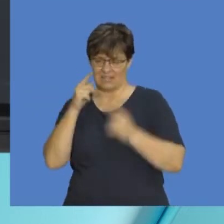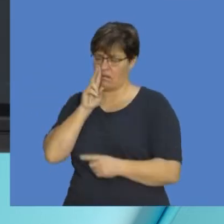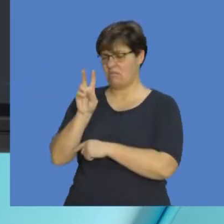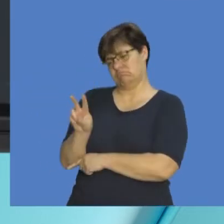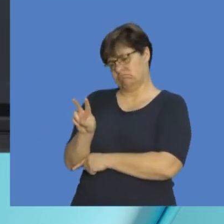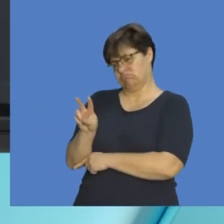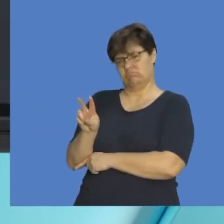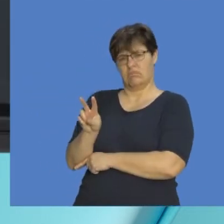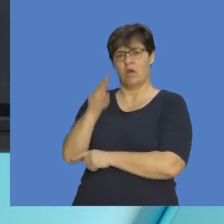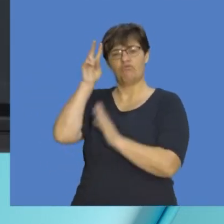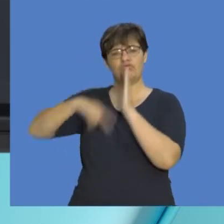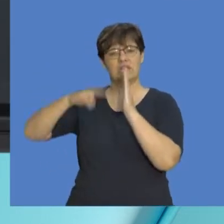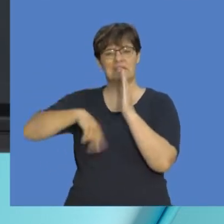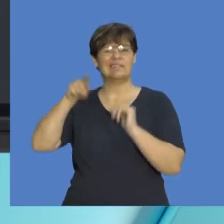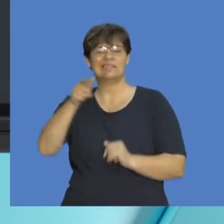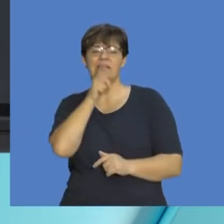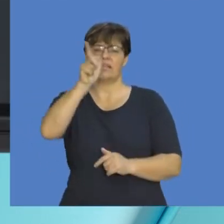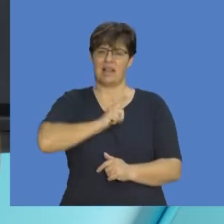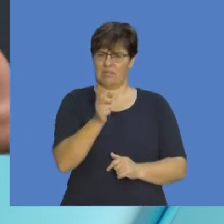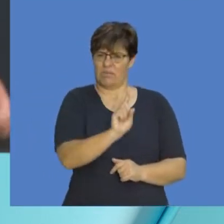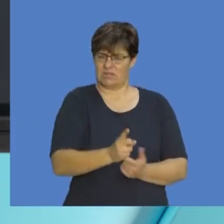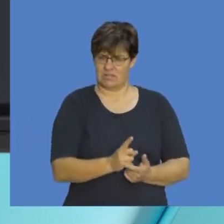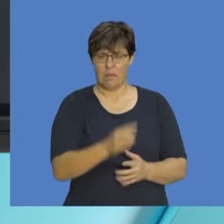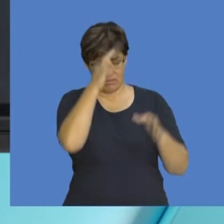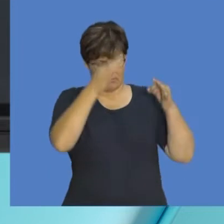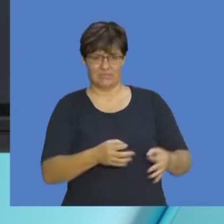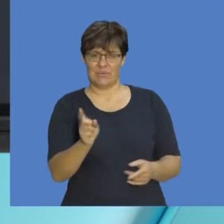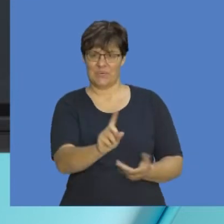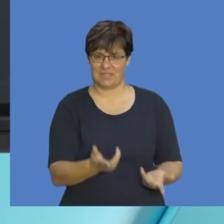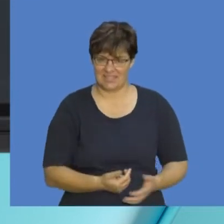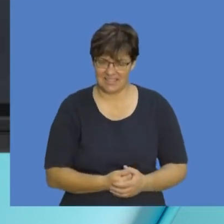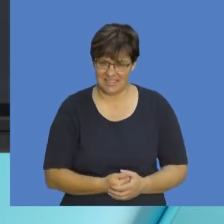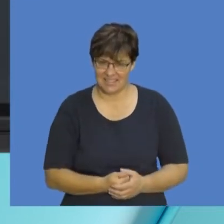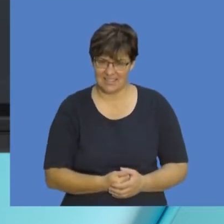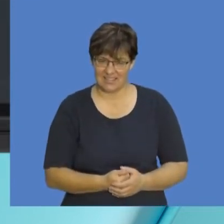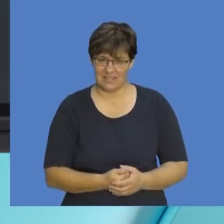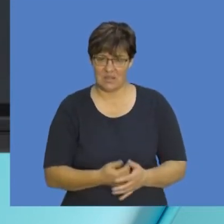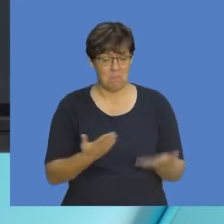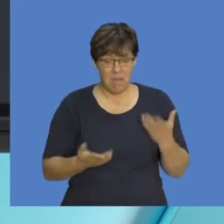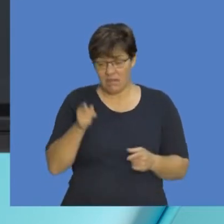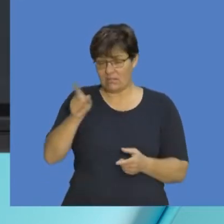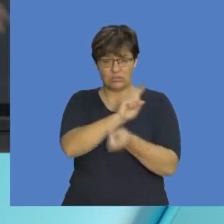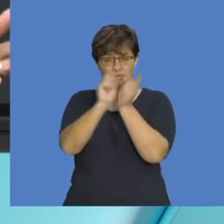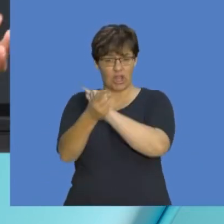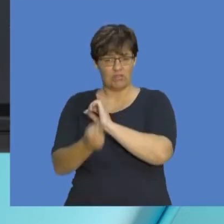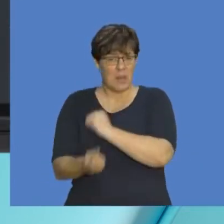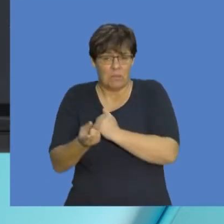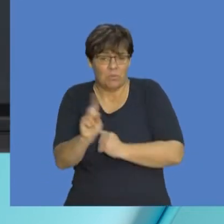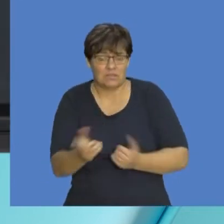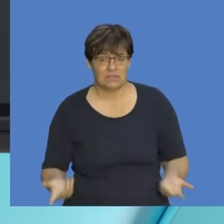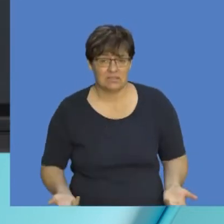pie chart. We read it. What does it mean? What can we conclude? What if there's change? What will